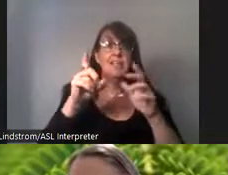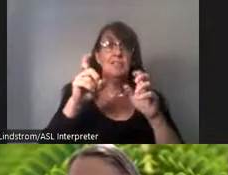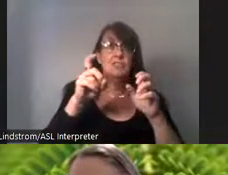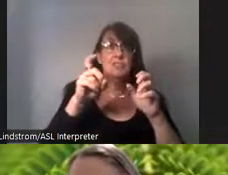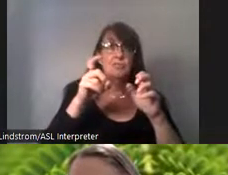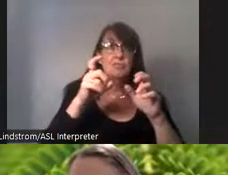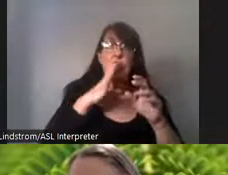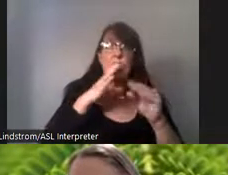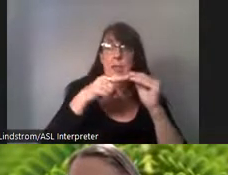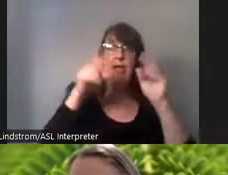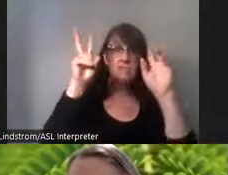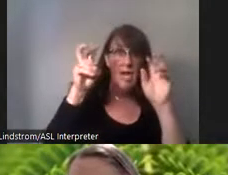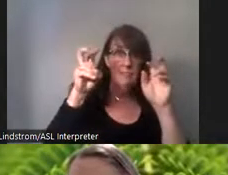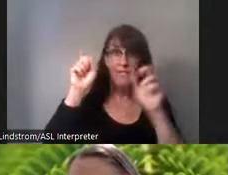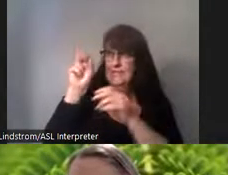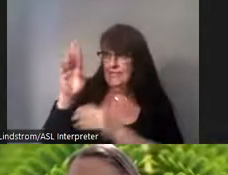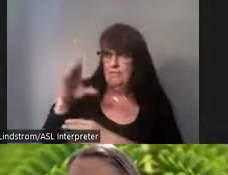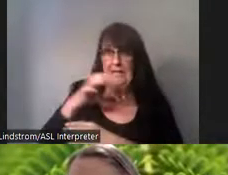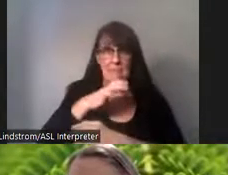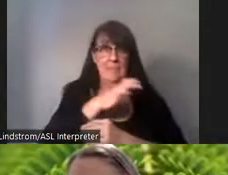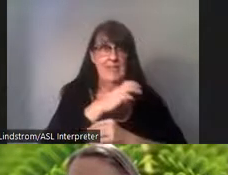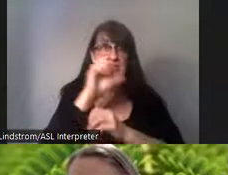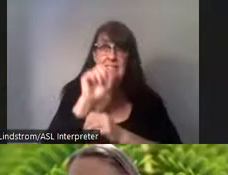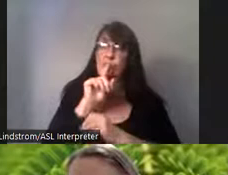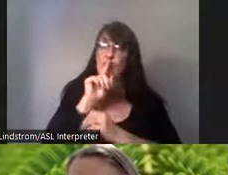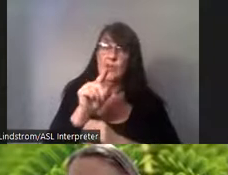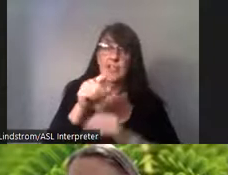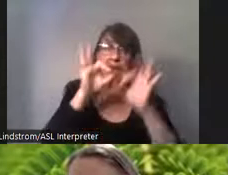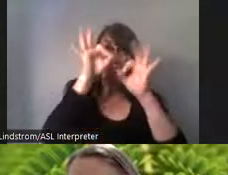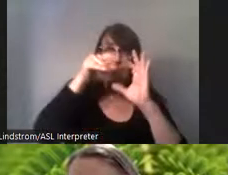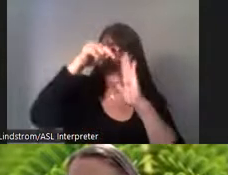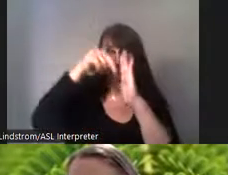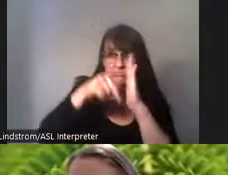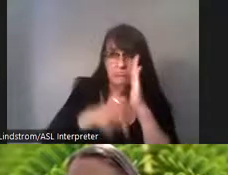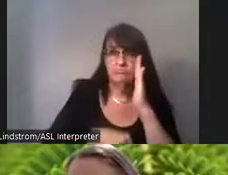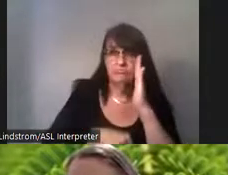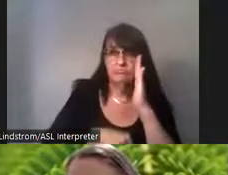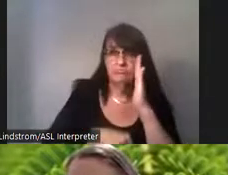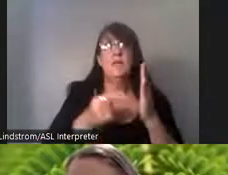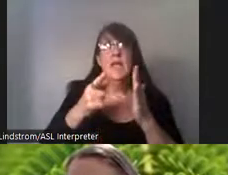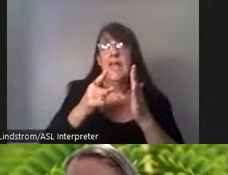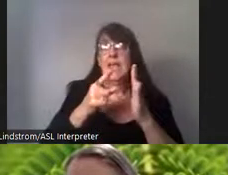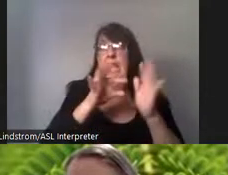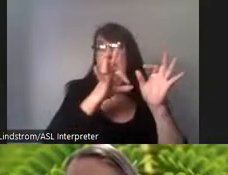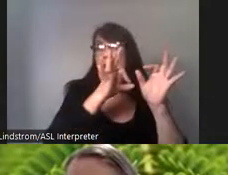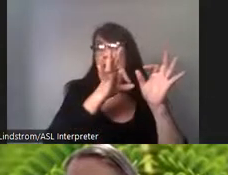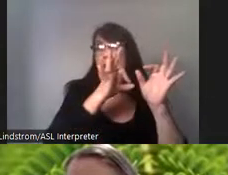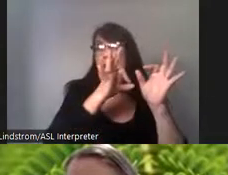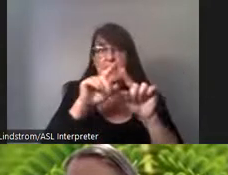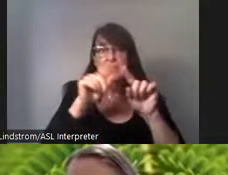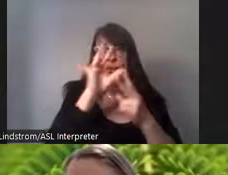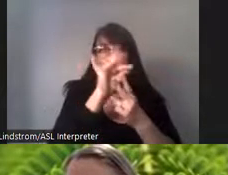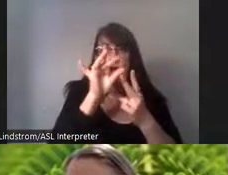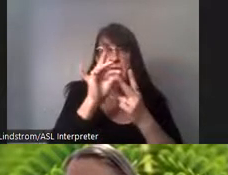and topics that our subcommittees can really go deep on to lay out some options for